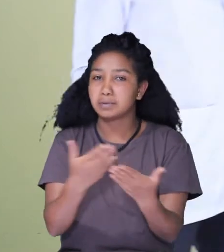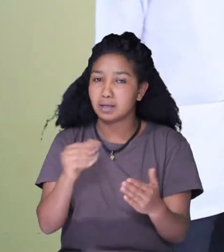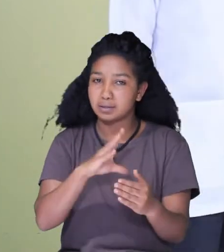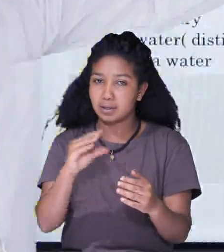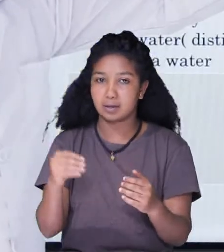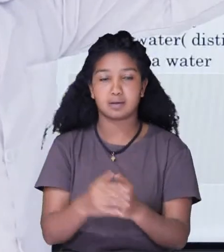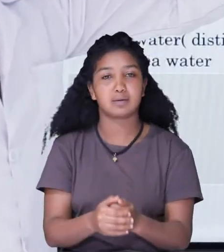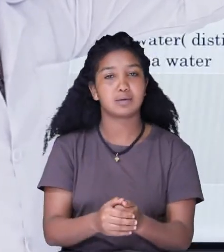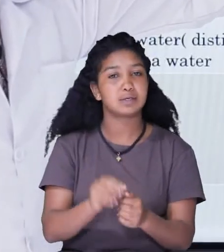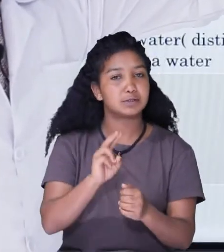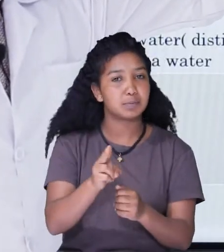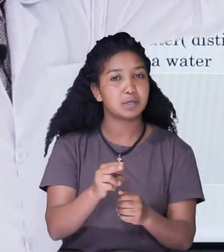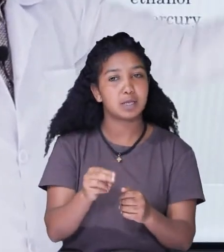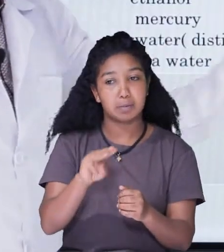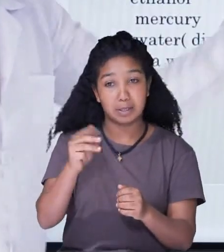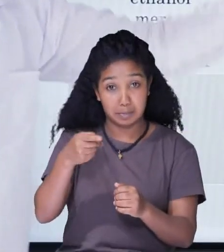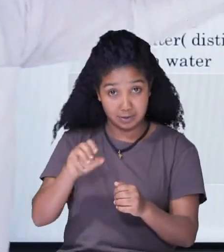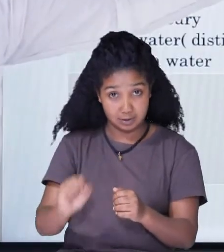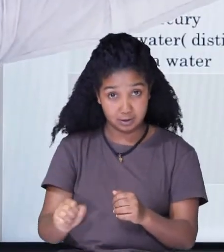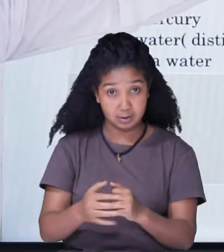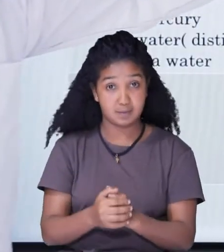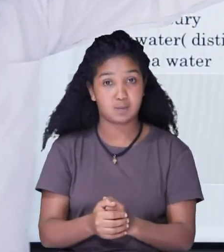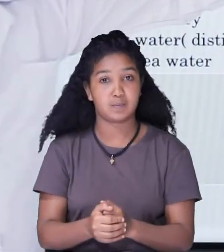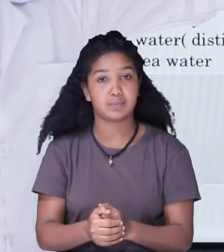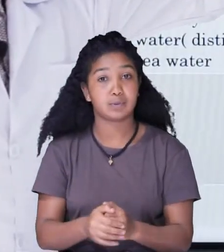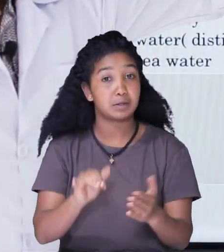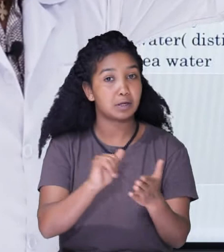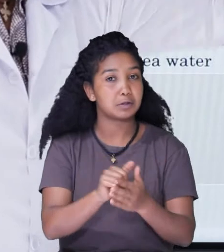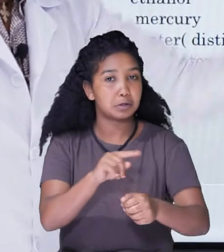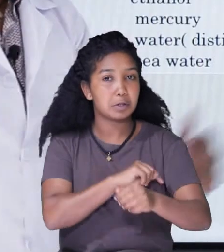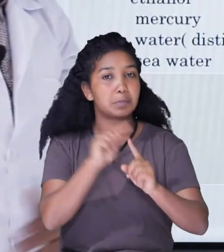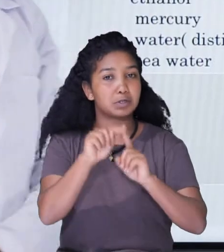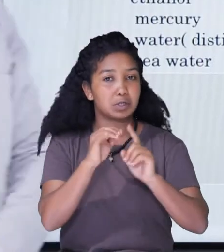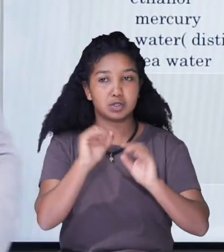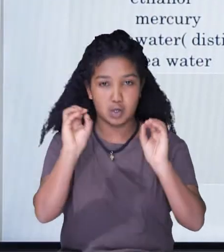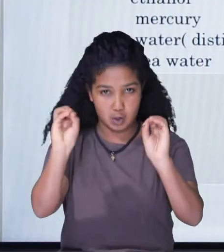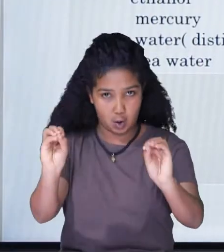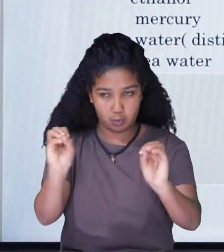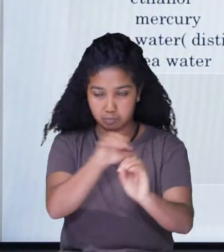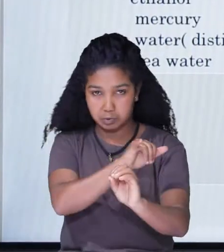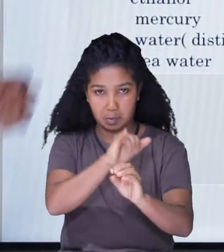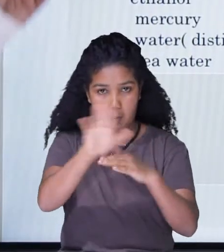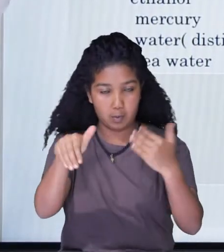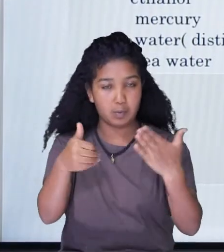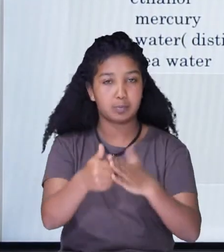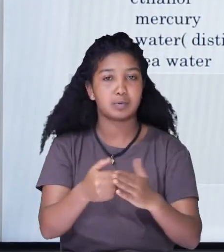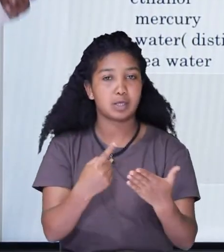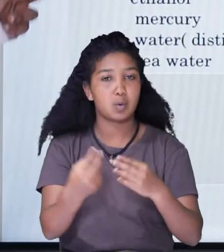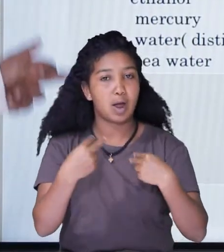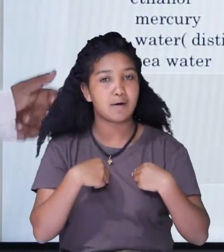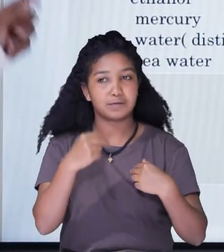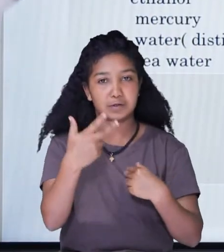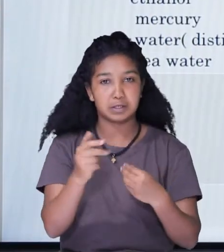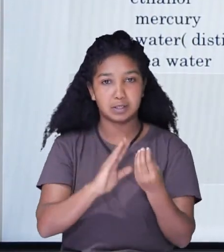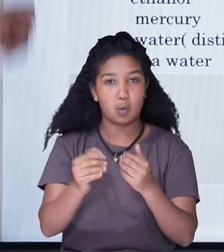and the speed in meter per second. That is, the temperature is 0 degrees Celsius. Here we have